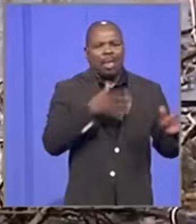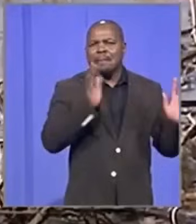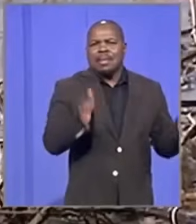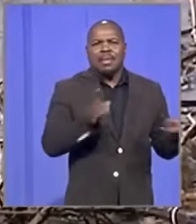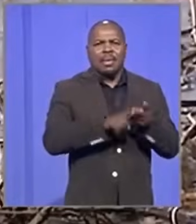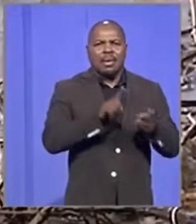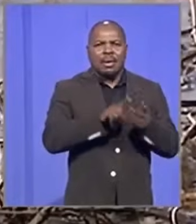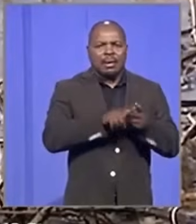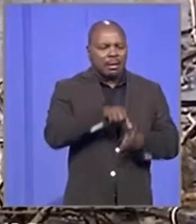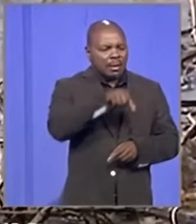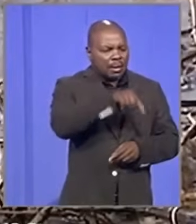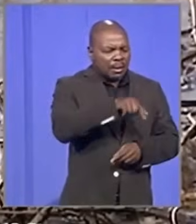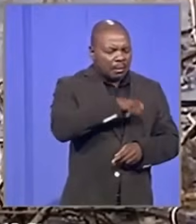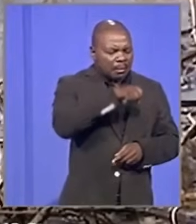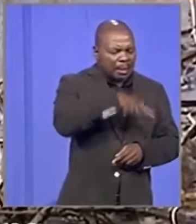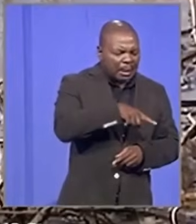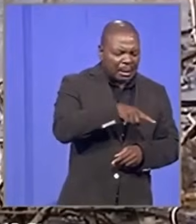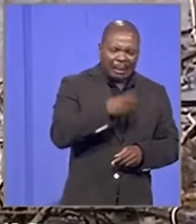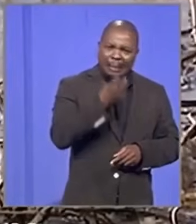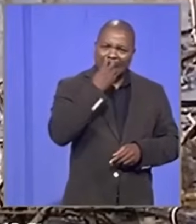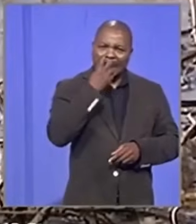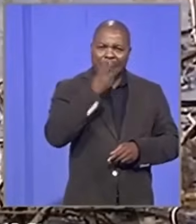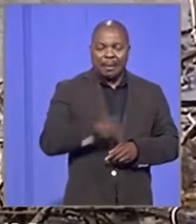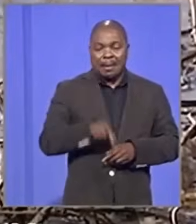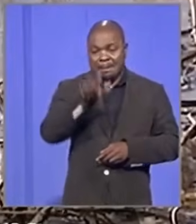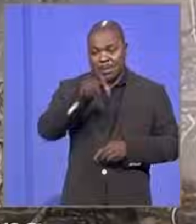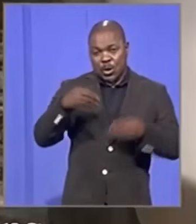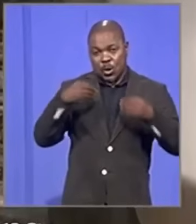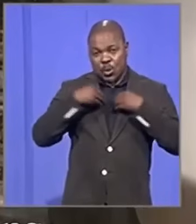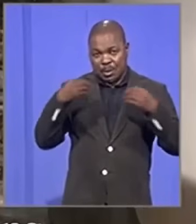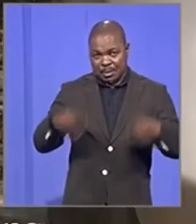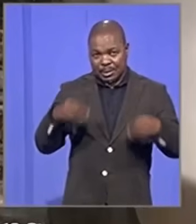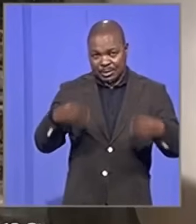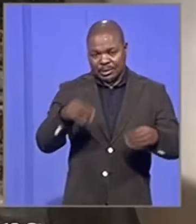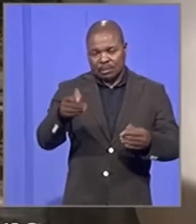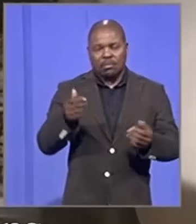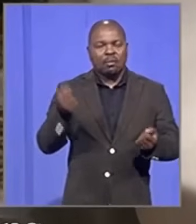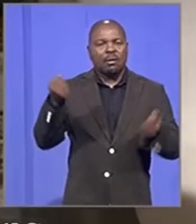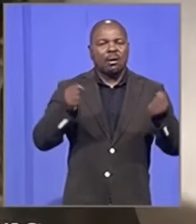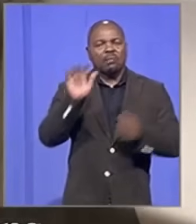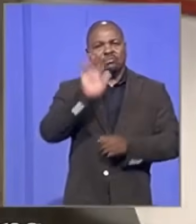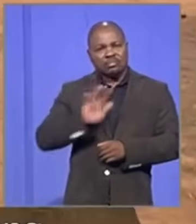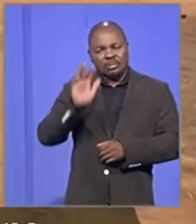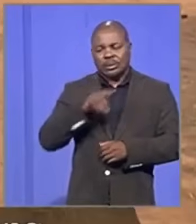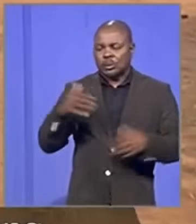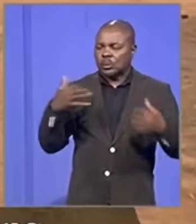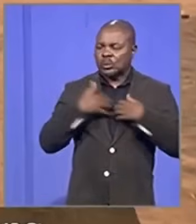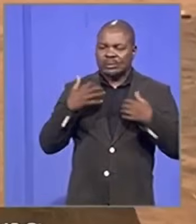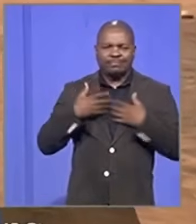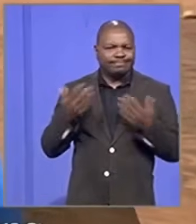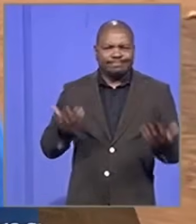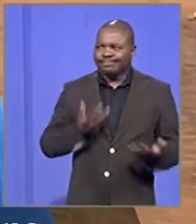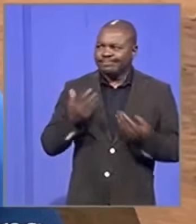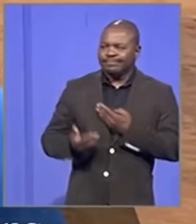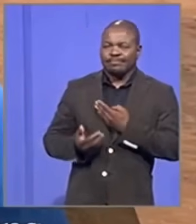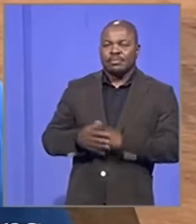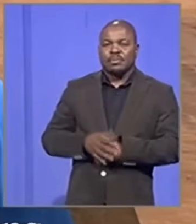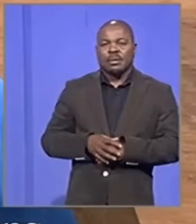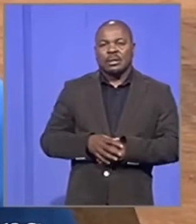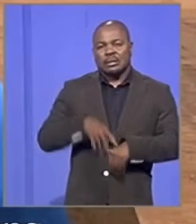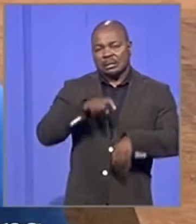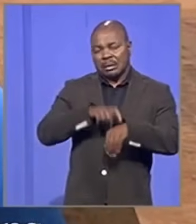bapalediša go phethagatša mešomo ya ka gae. Monkgwebo yo wa lefelo la go hlwekiša dikoloi o tlhobaetšwa ke se. E se le nakonyana ne,